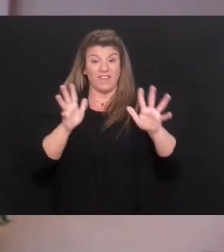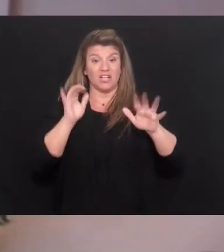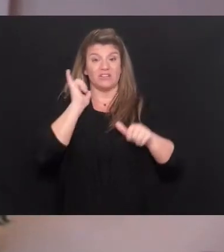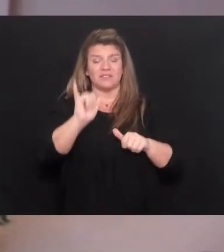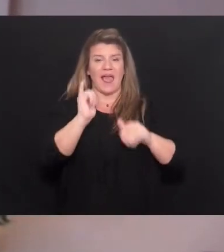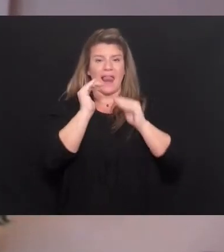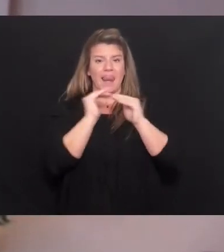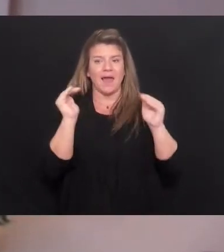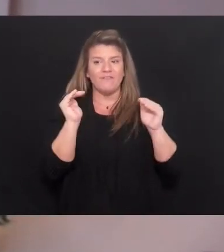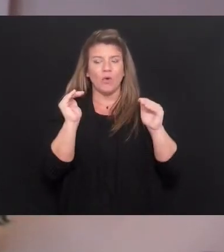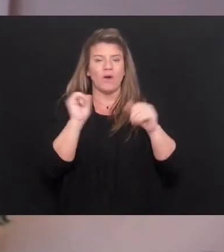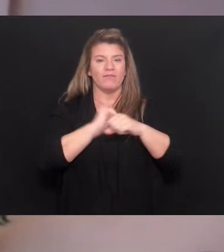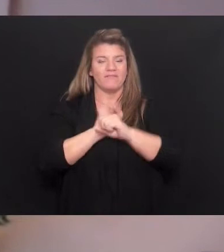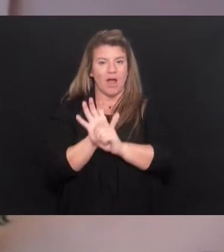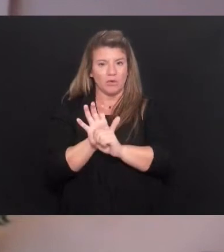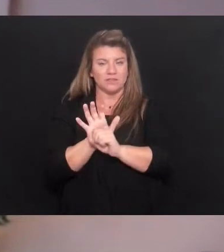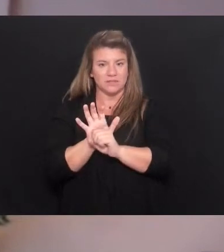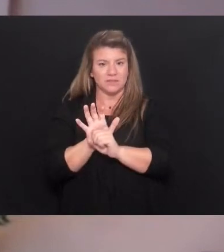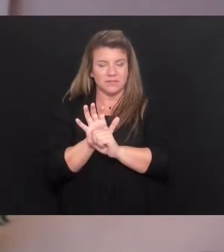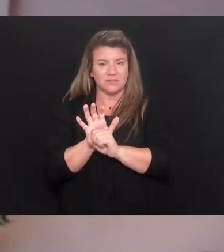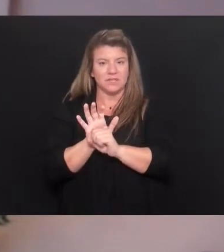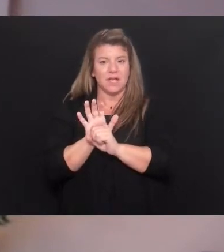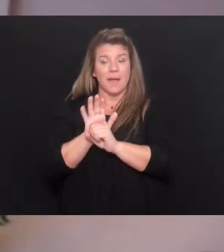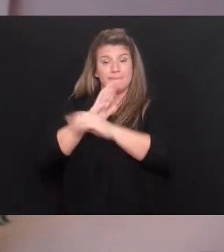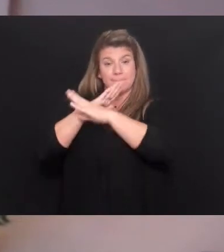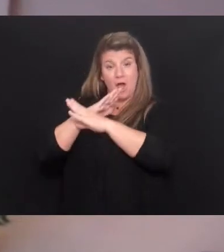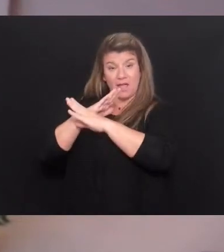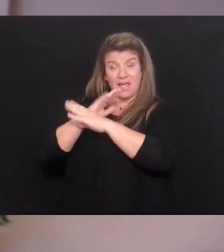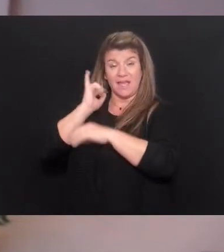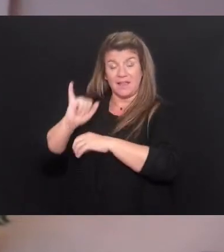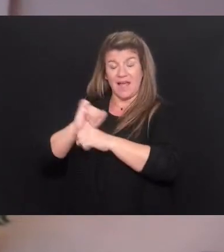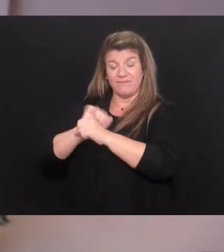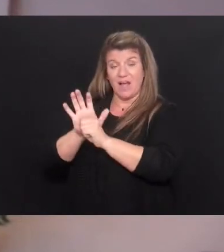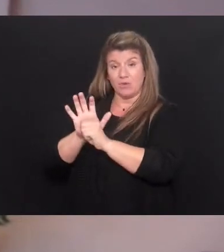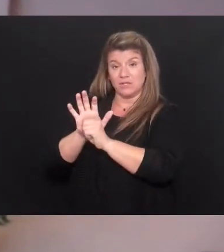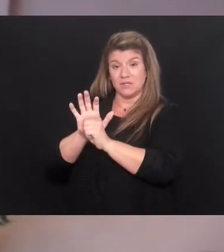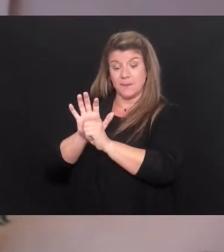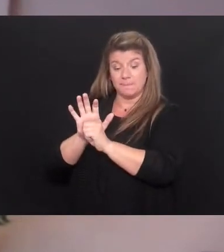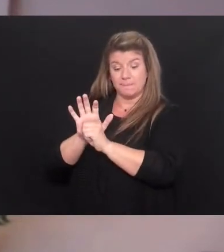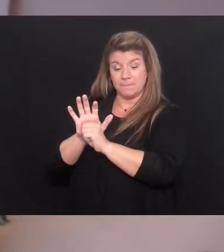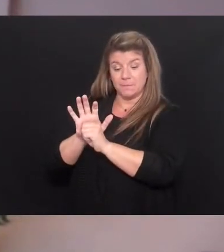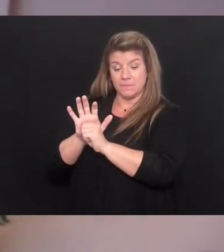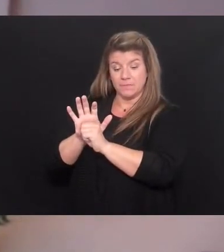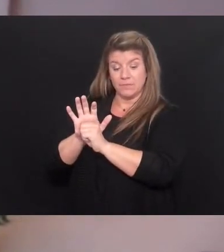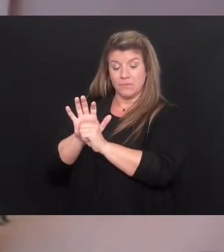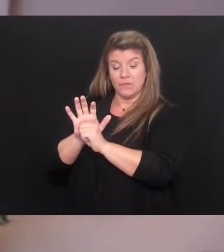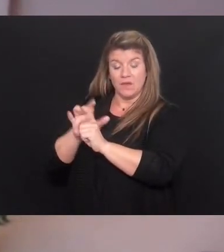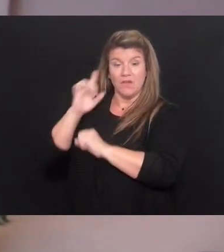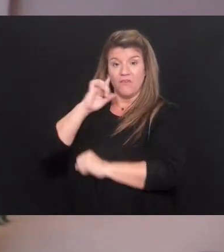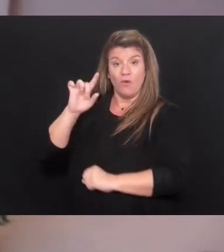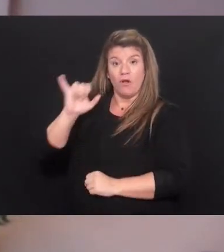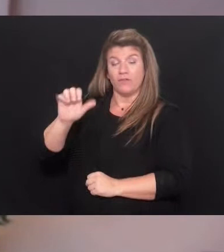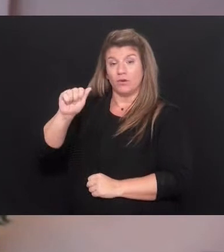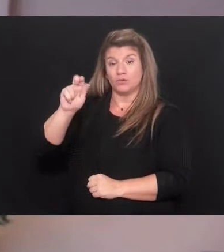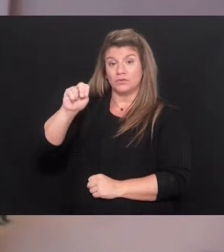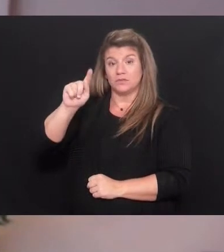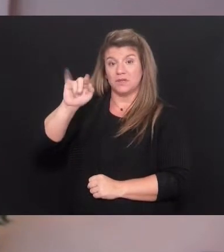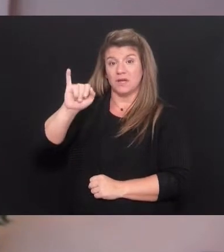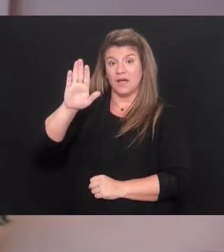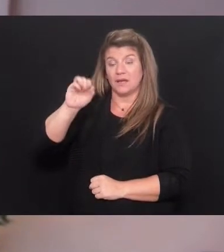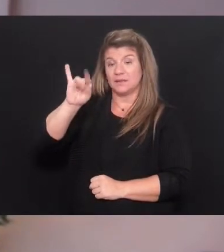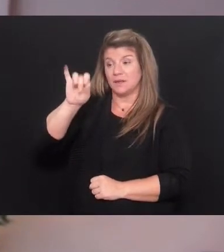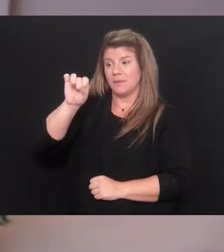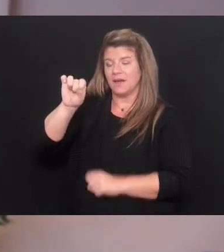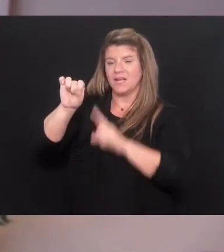the virus, blocking the virus from entering the body, because the monoclonal antibodies really bind to the virus, and